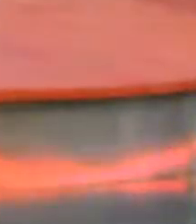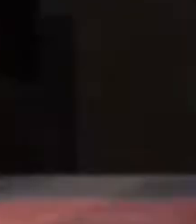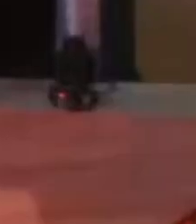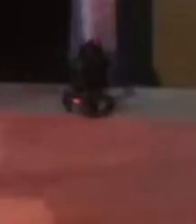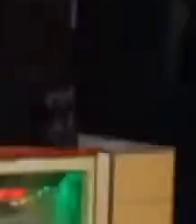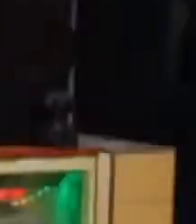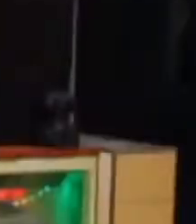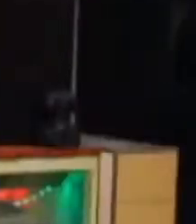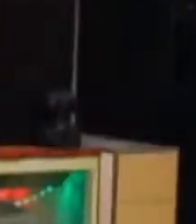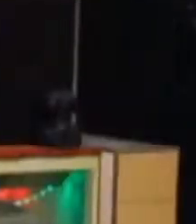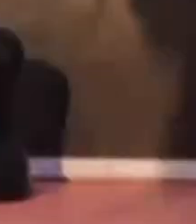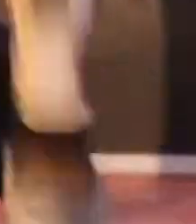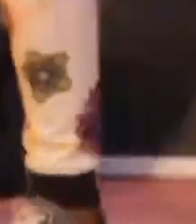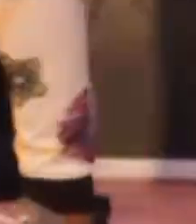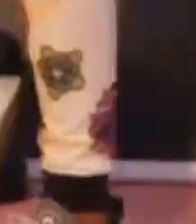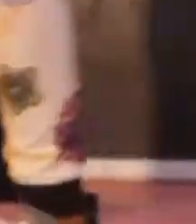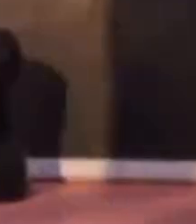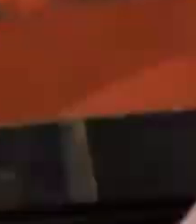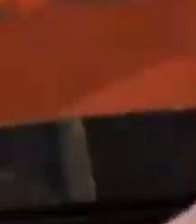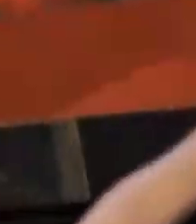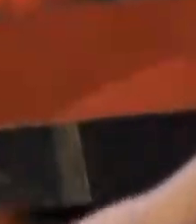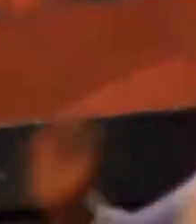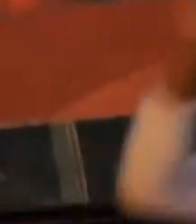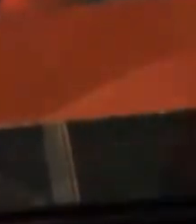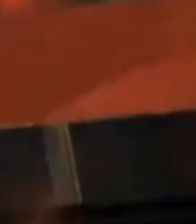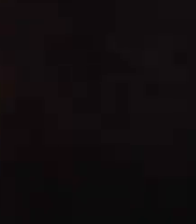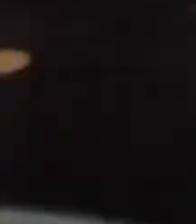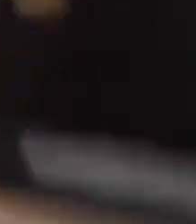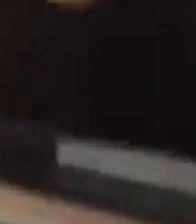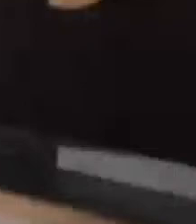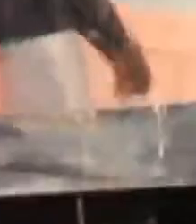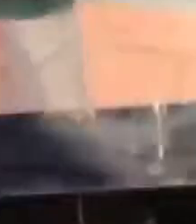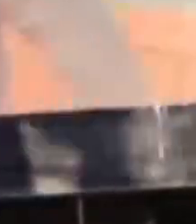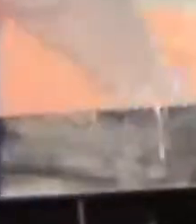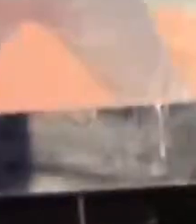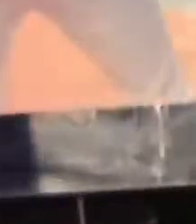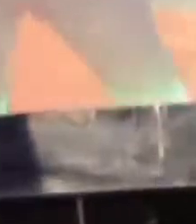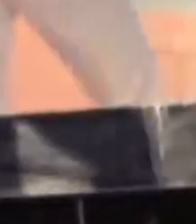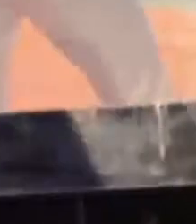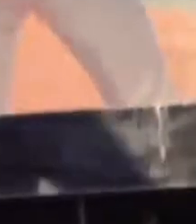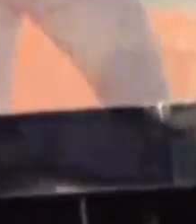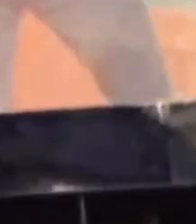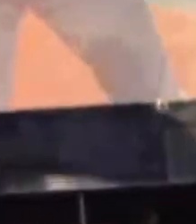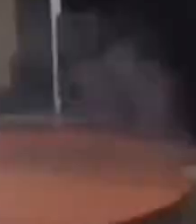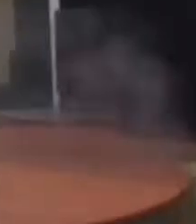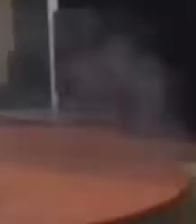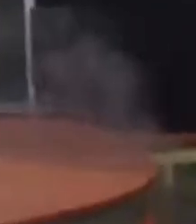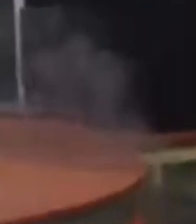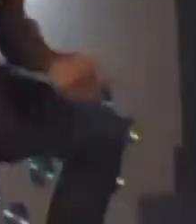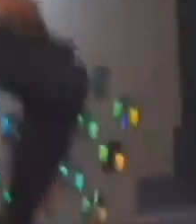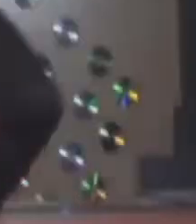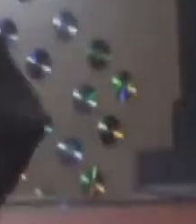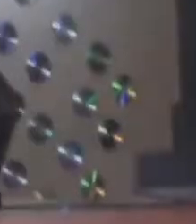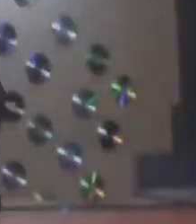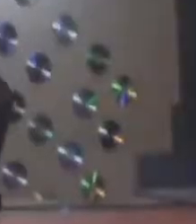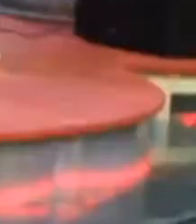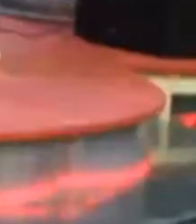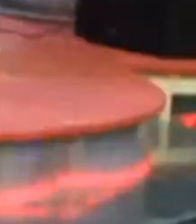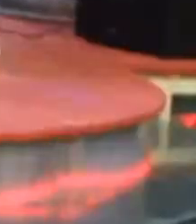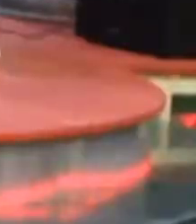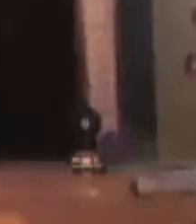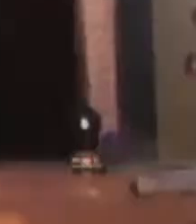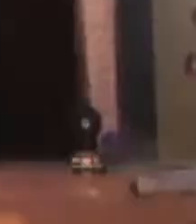their eyes come alive. They explore the fires that lay deep within with different